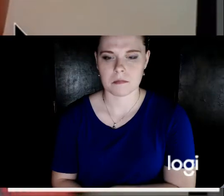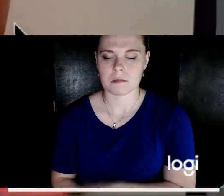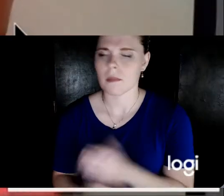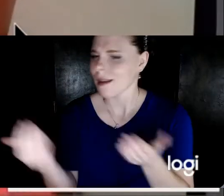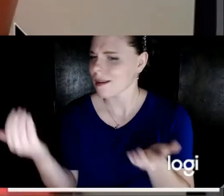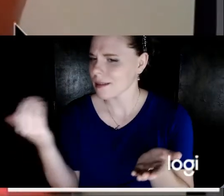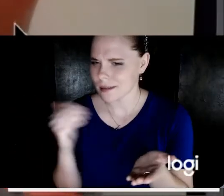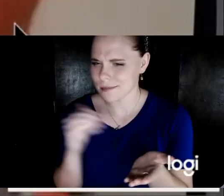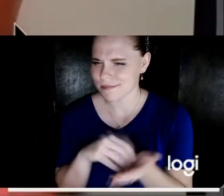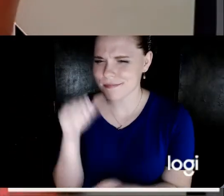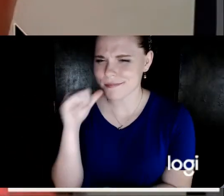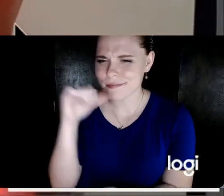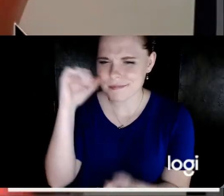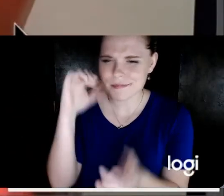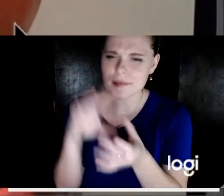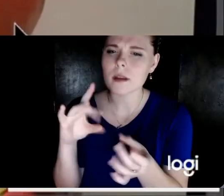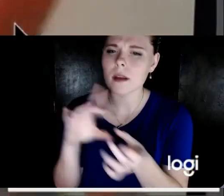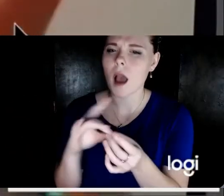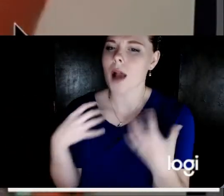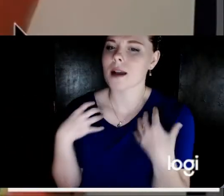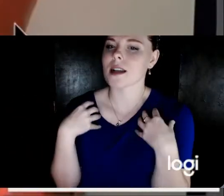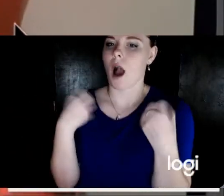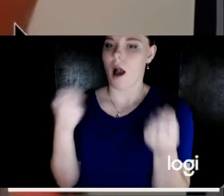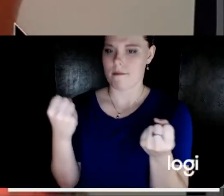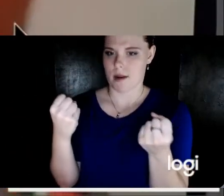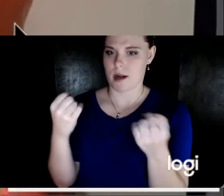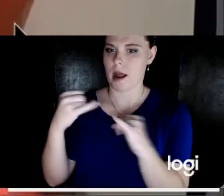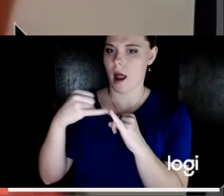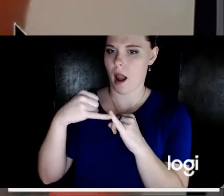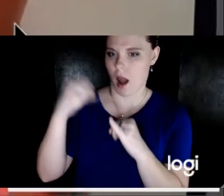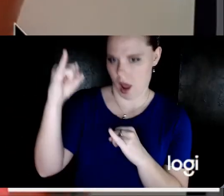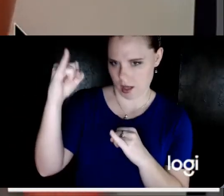Again, we talked yesterday about confident lines.